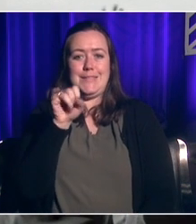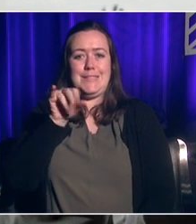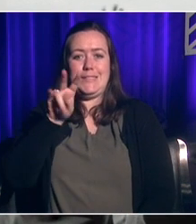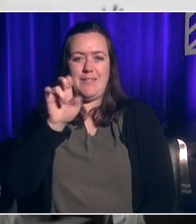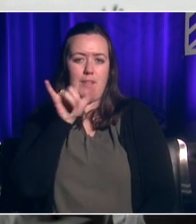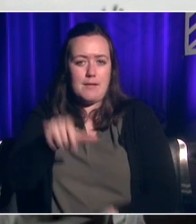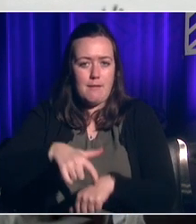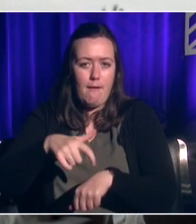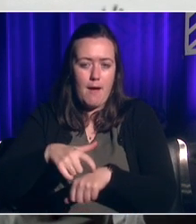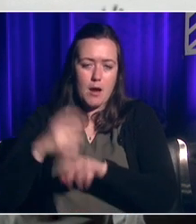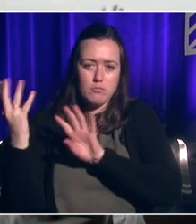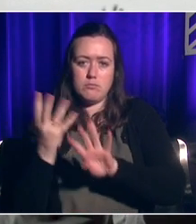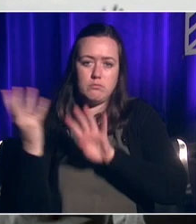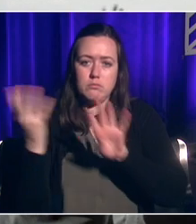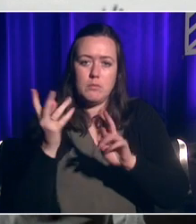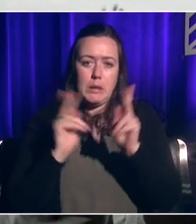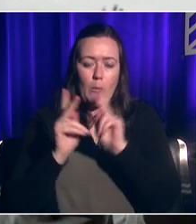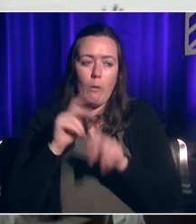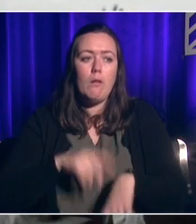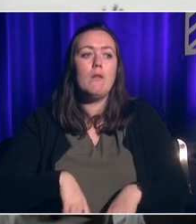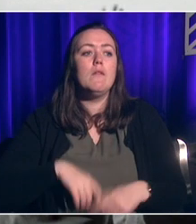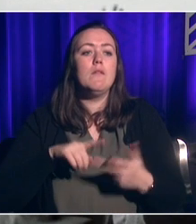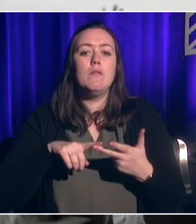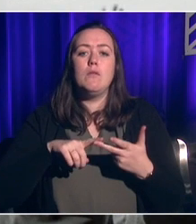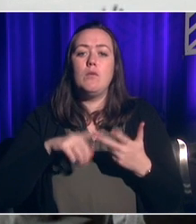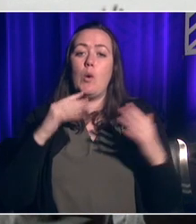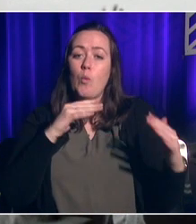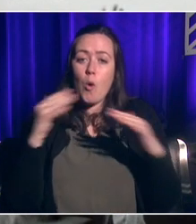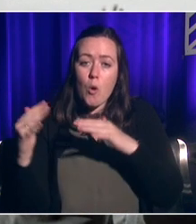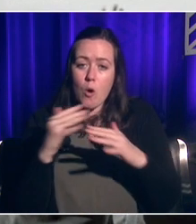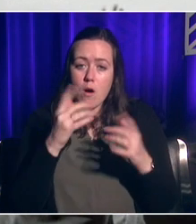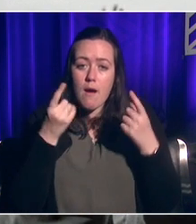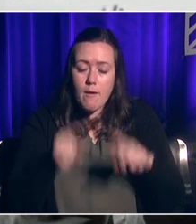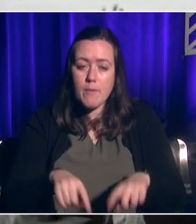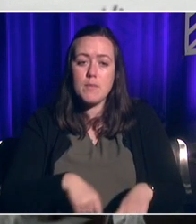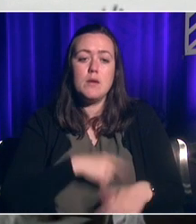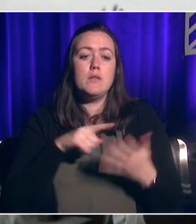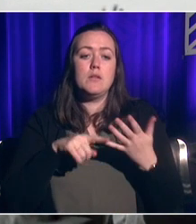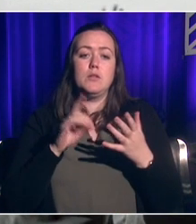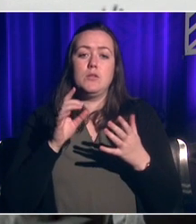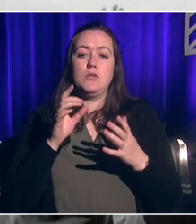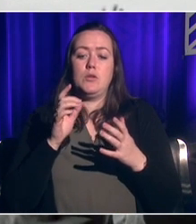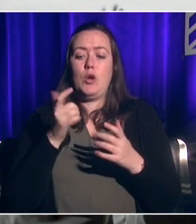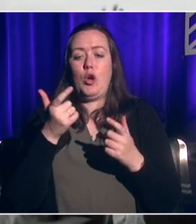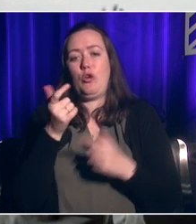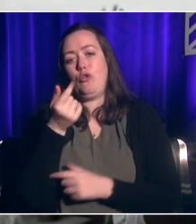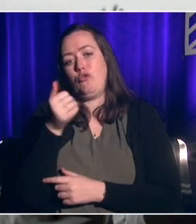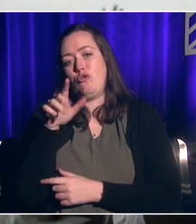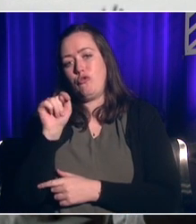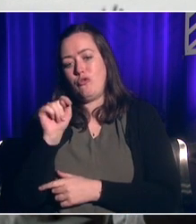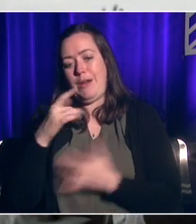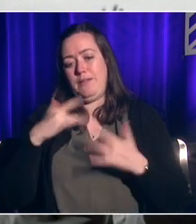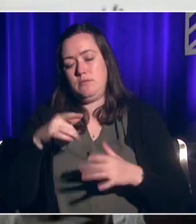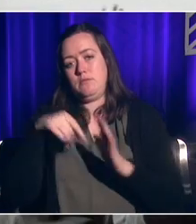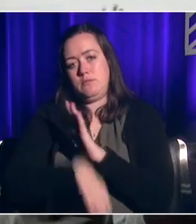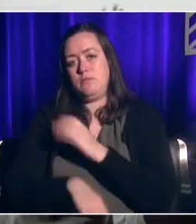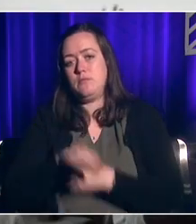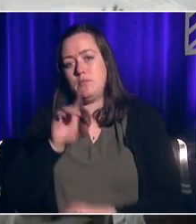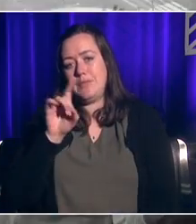We were going through war and through Great Depression. And what did we do as